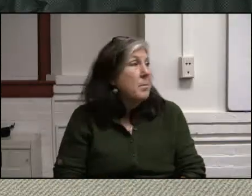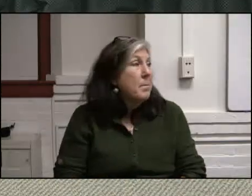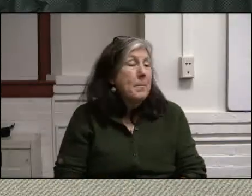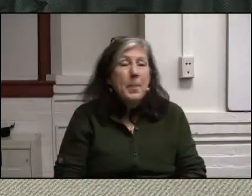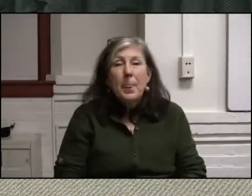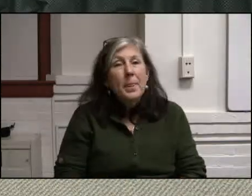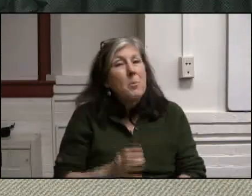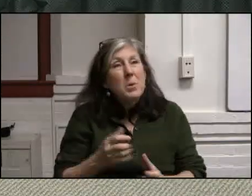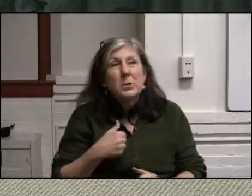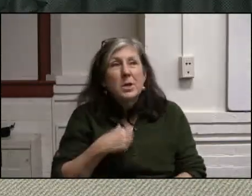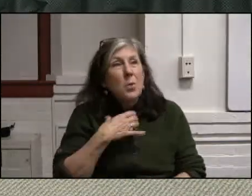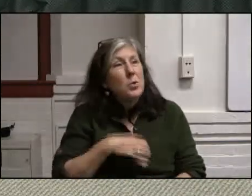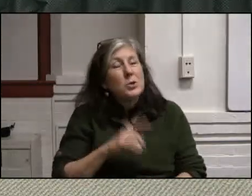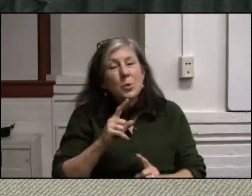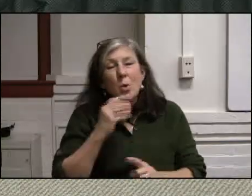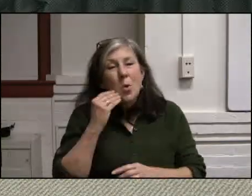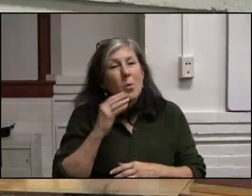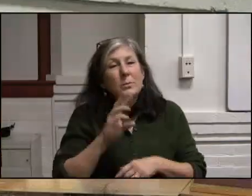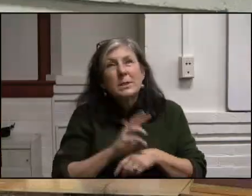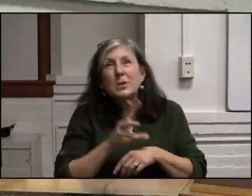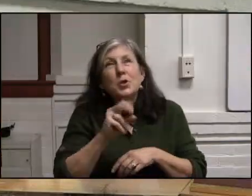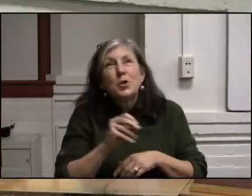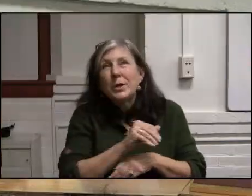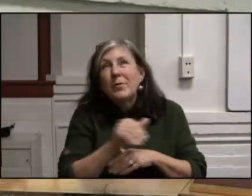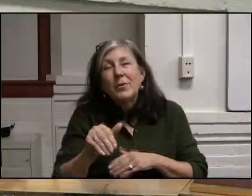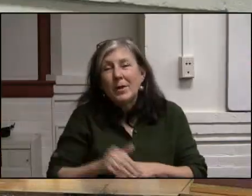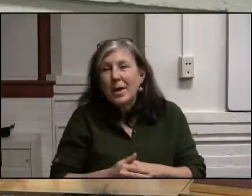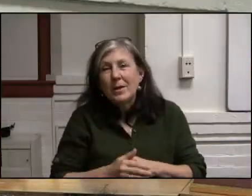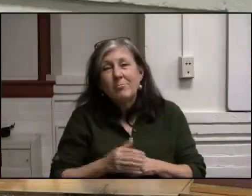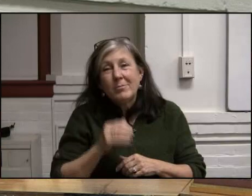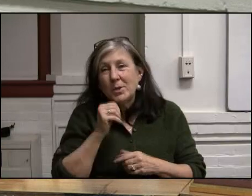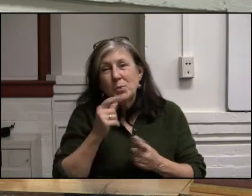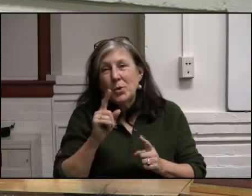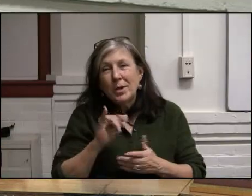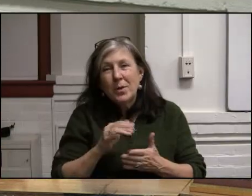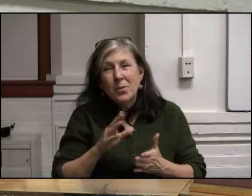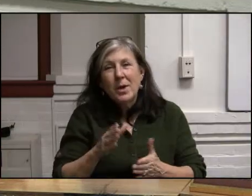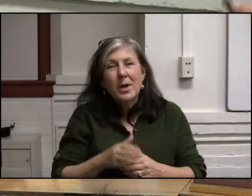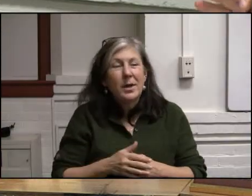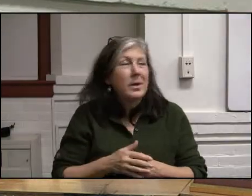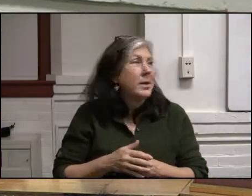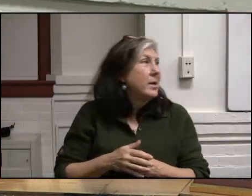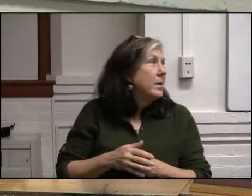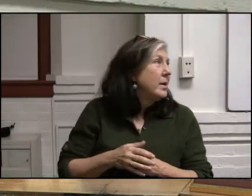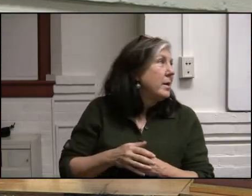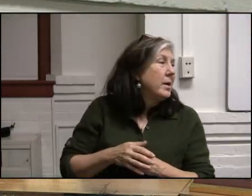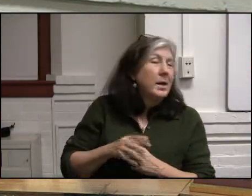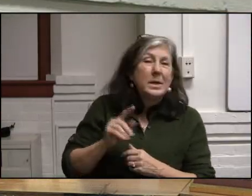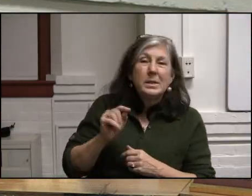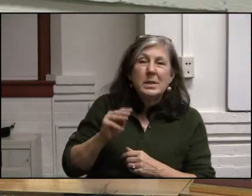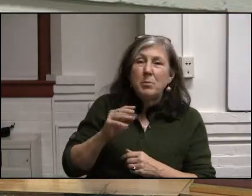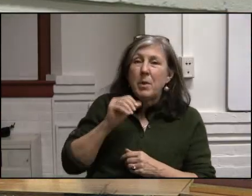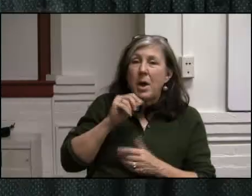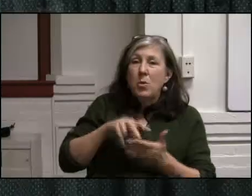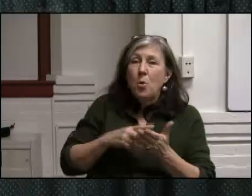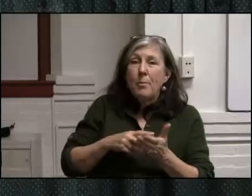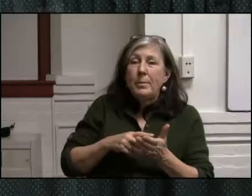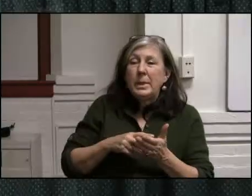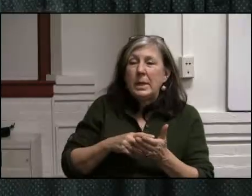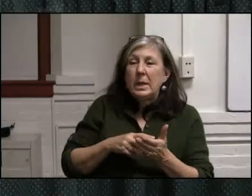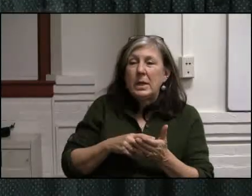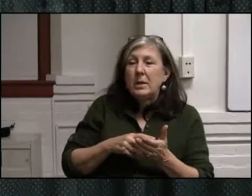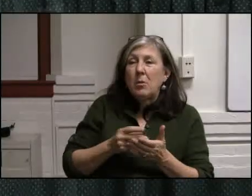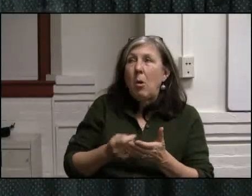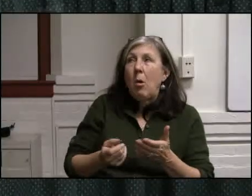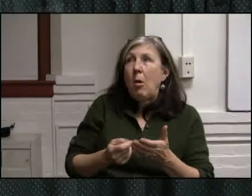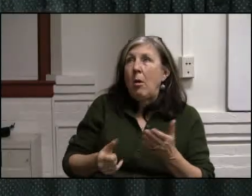yeah, like to well. go home at 6:30 every night, it doesn't work that way. Wasn't advocating for leaving anything off. Oh, I know. Or incomplete